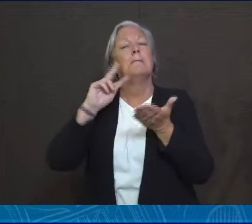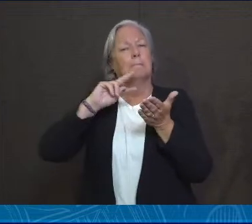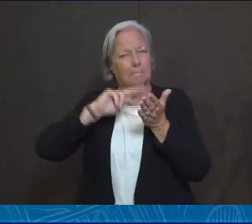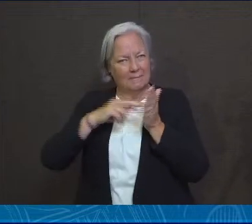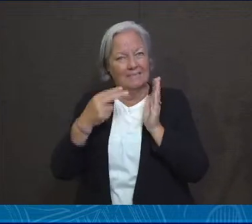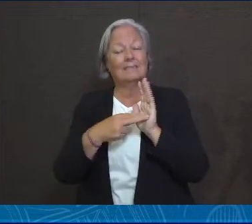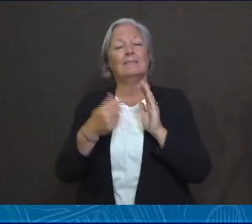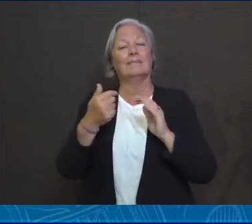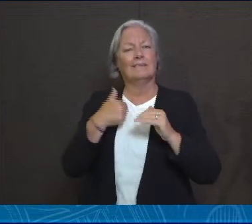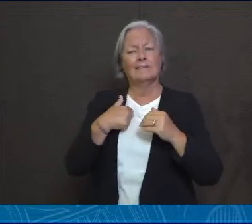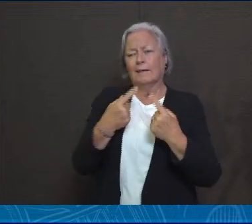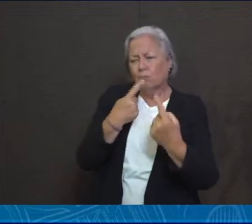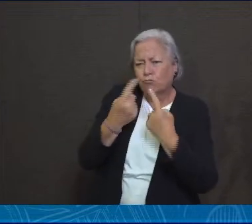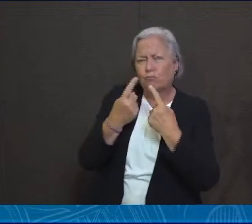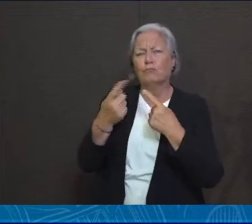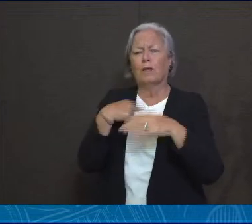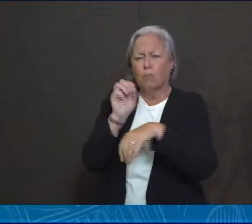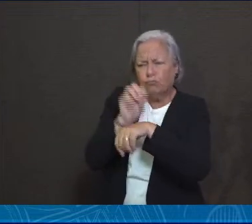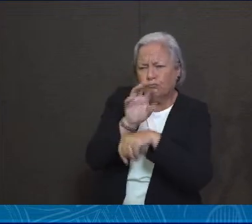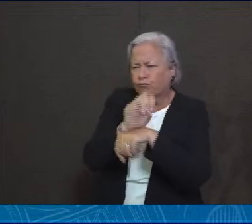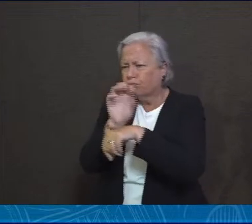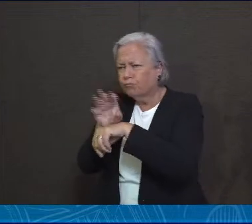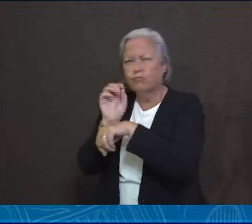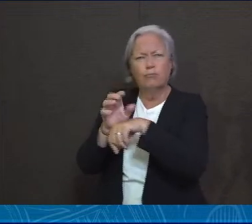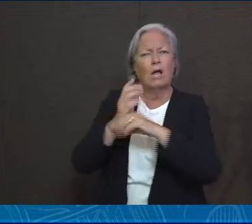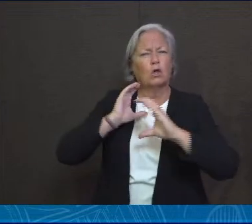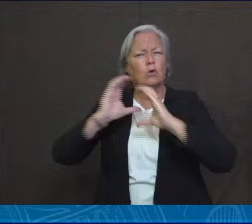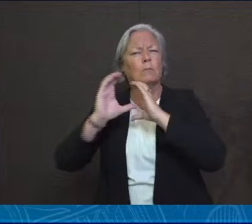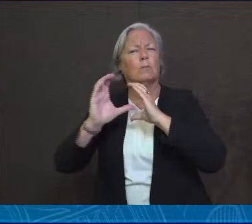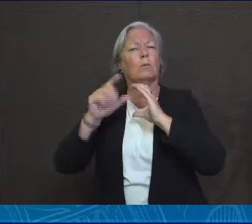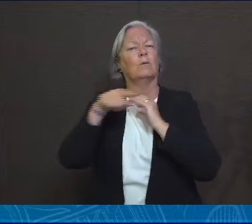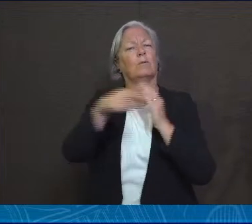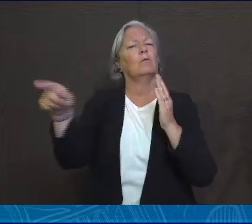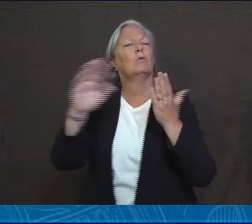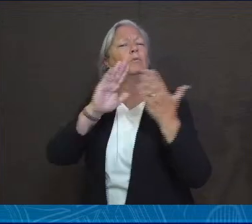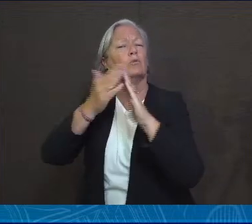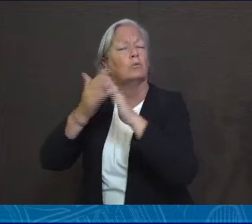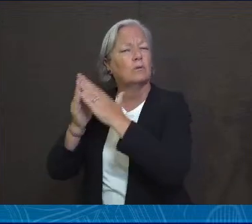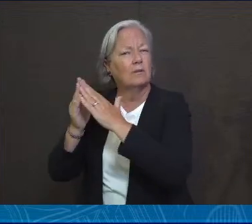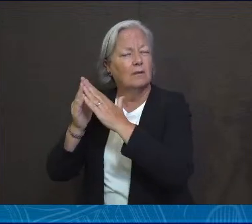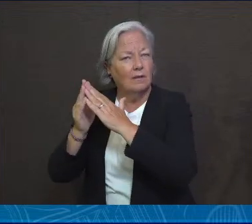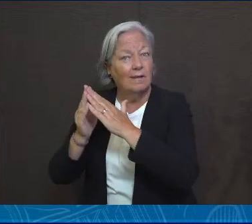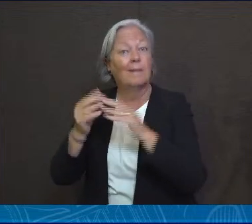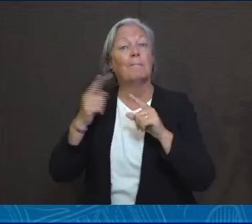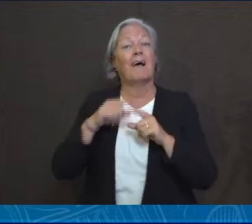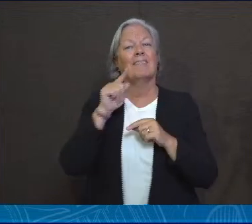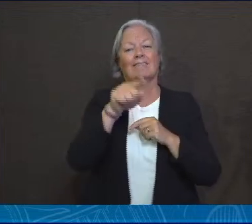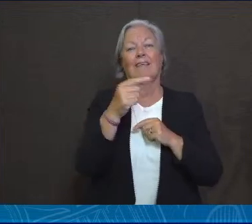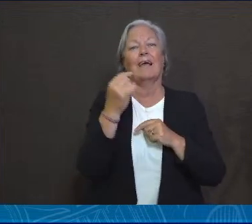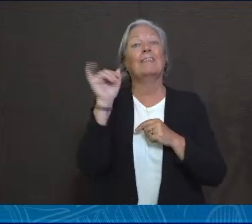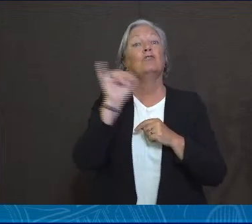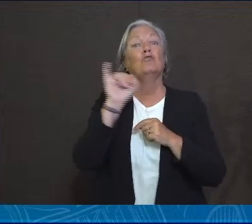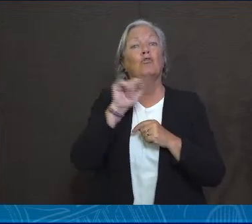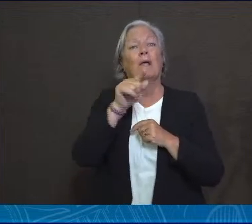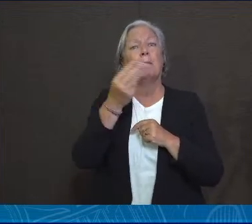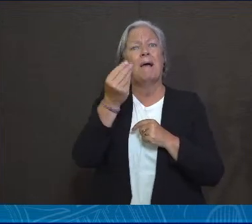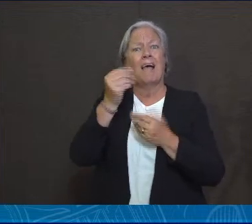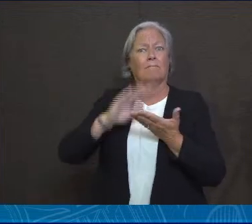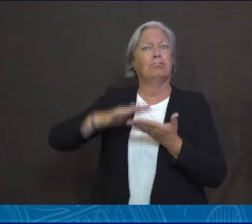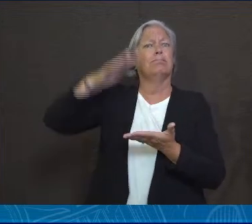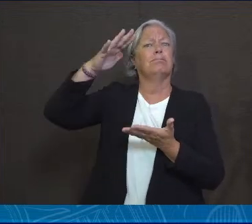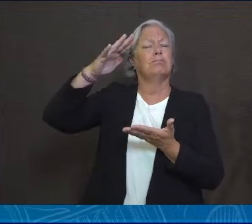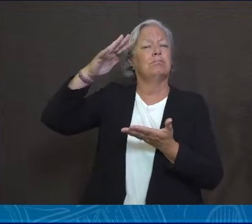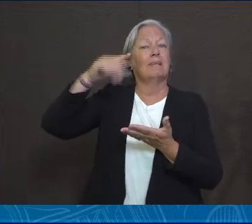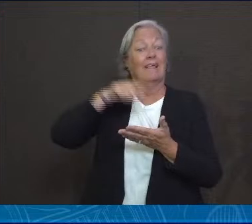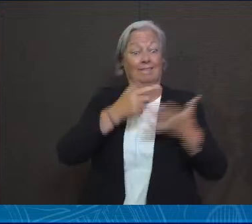the community, advise them of the risks, and also put some downwards pressure on the premiums with having this data.